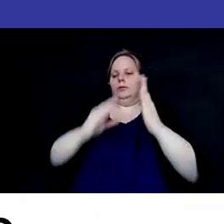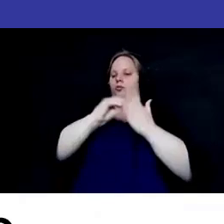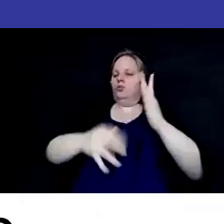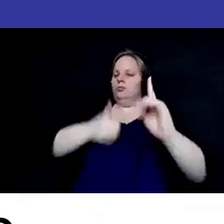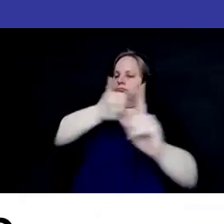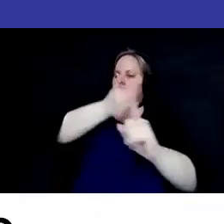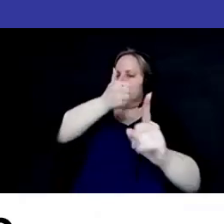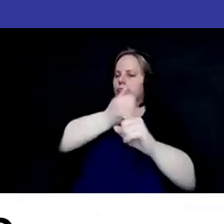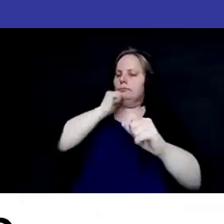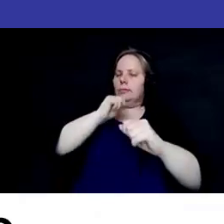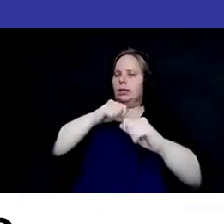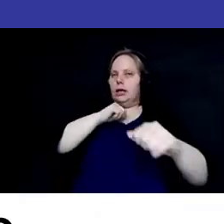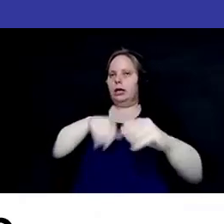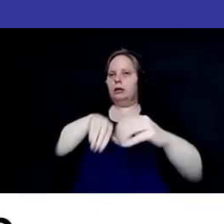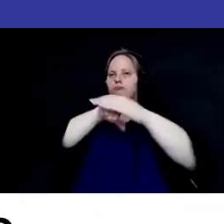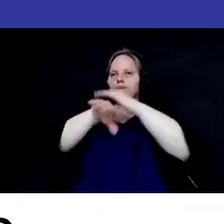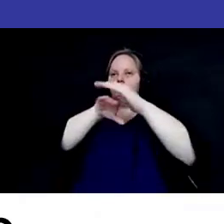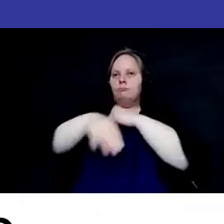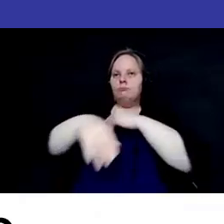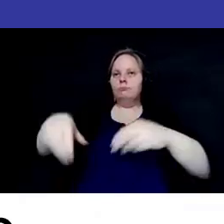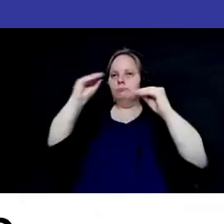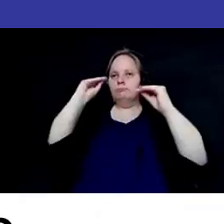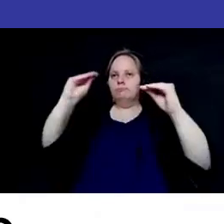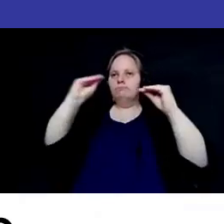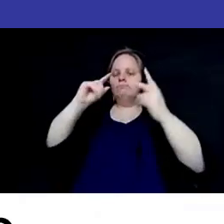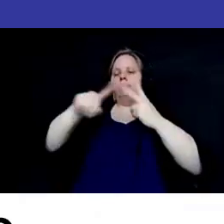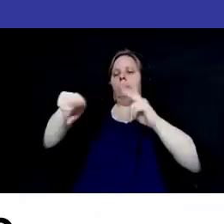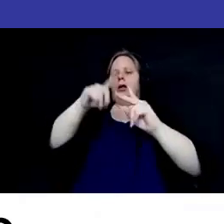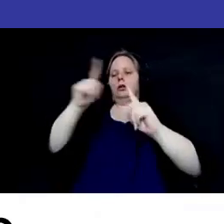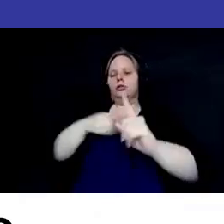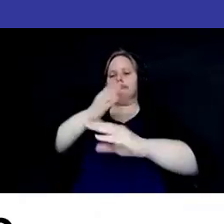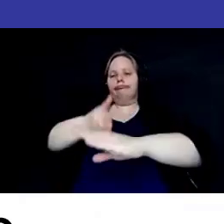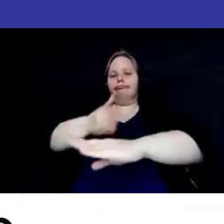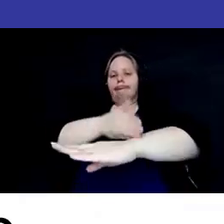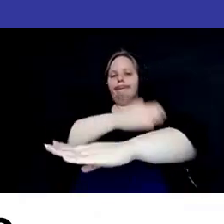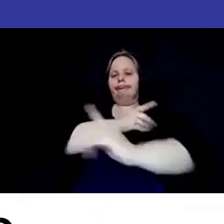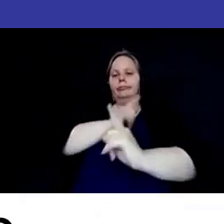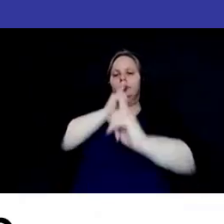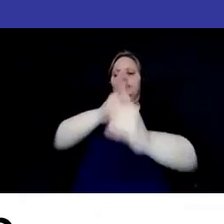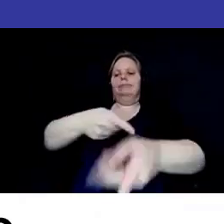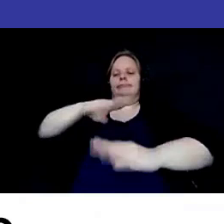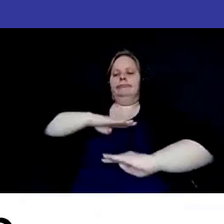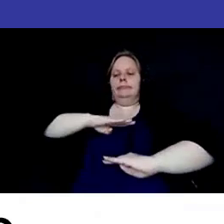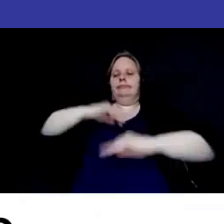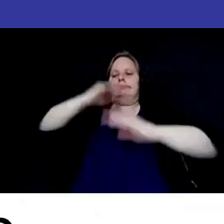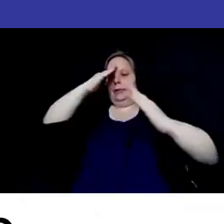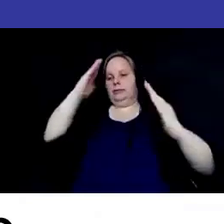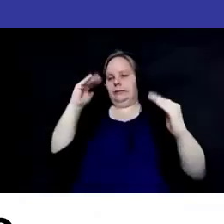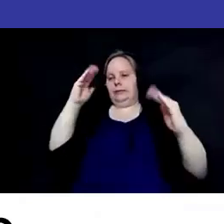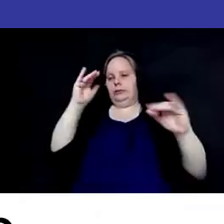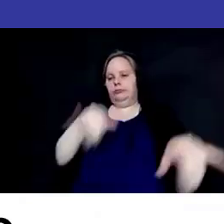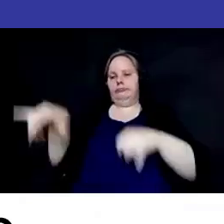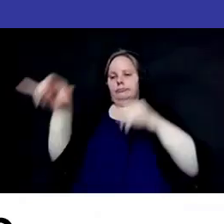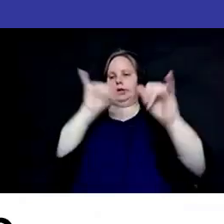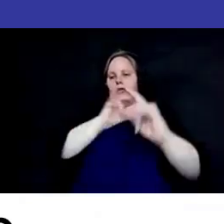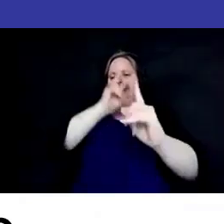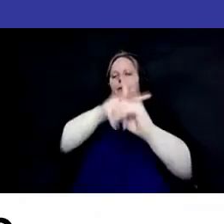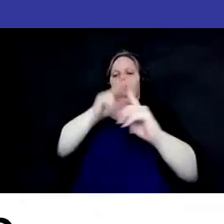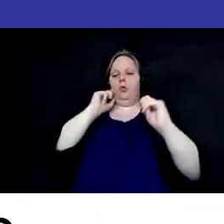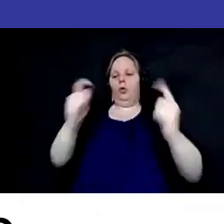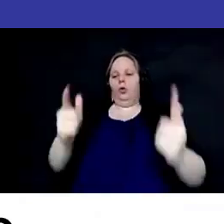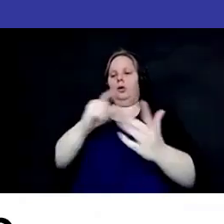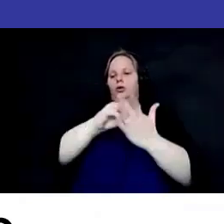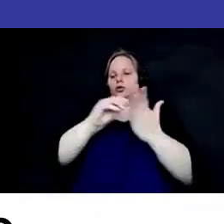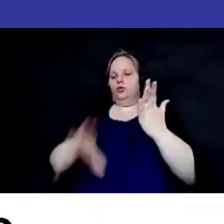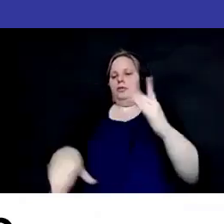access instruction and make progress toward meeting the expectations and standards that apply to all students of